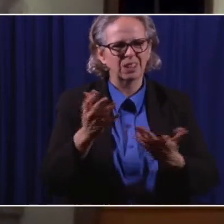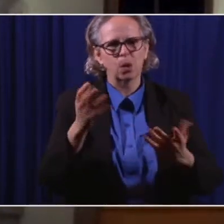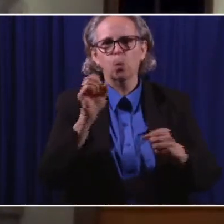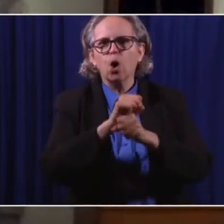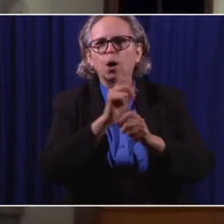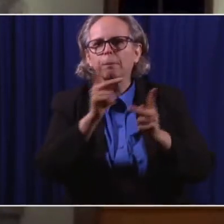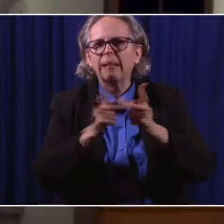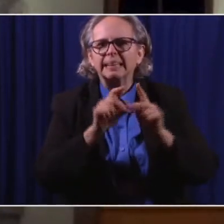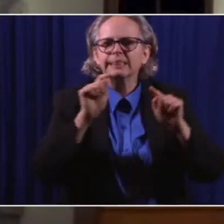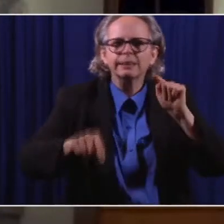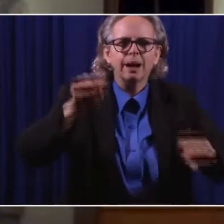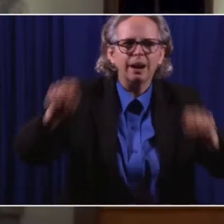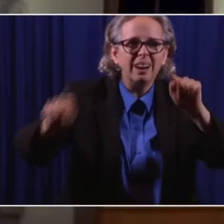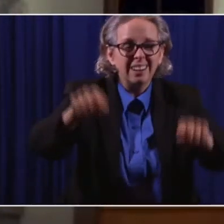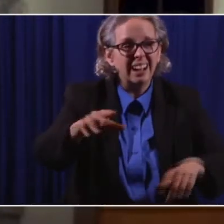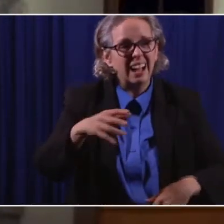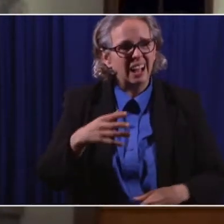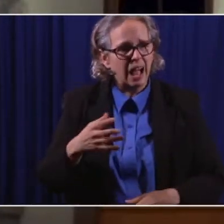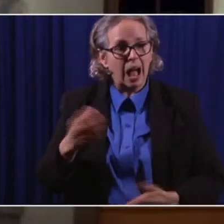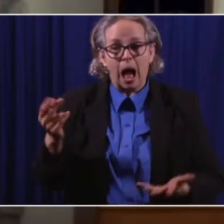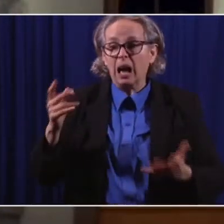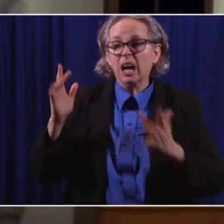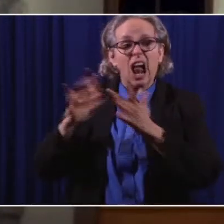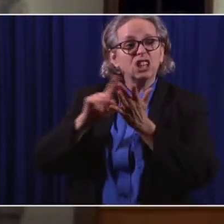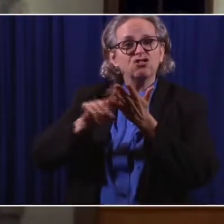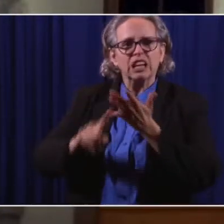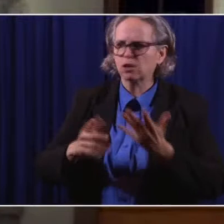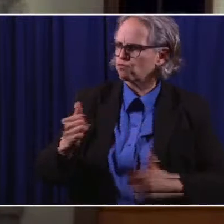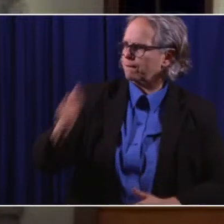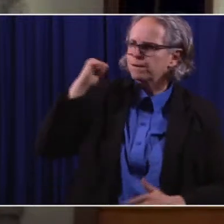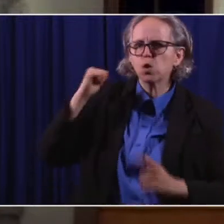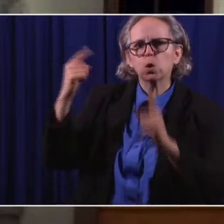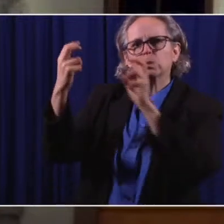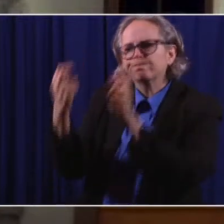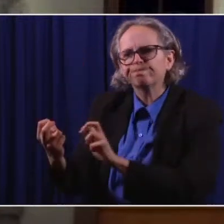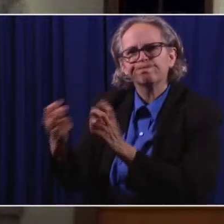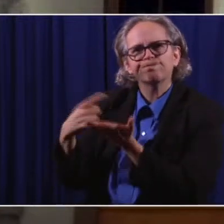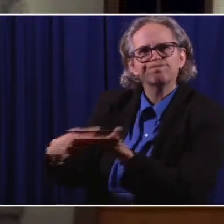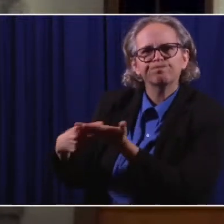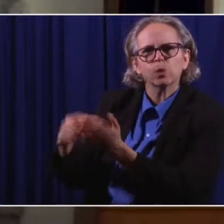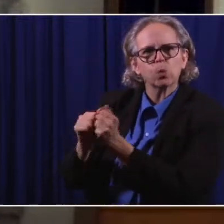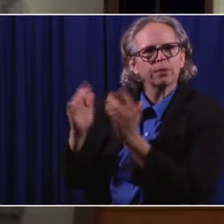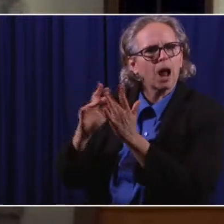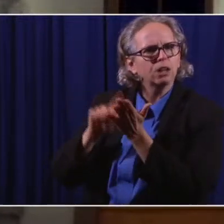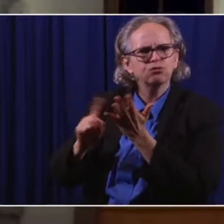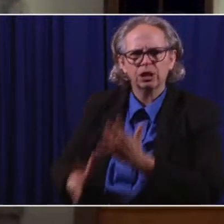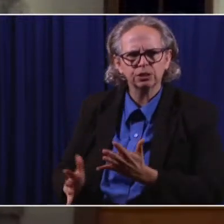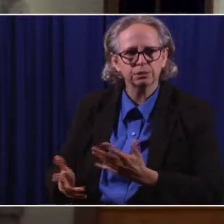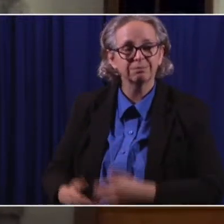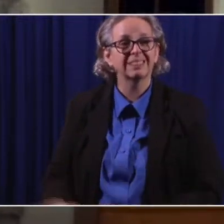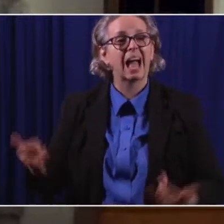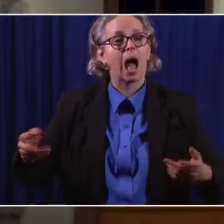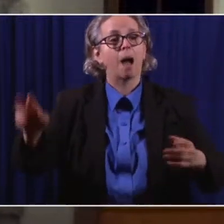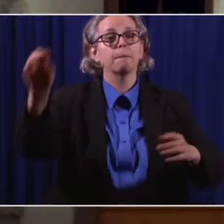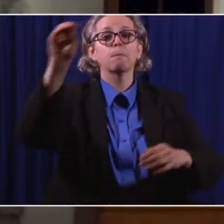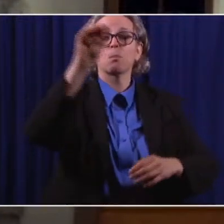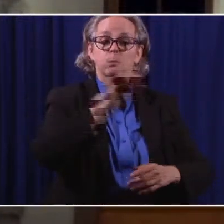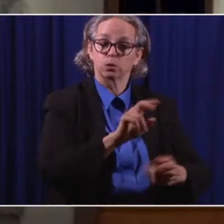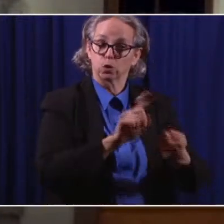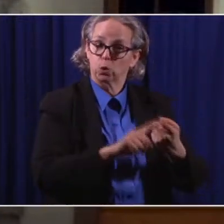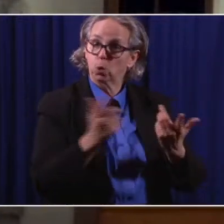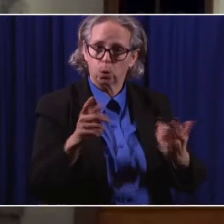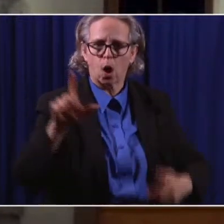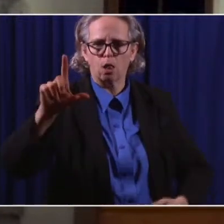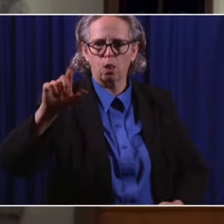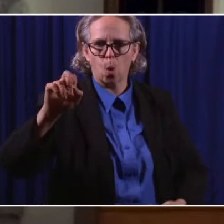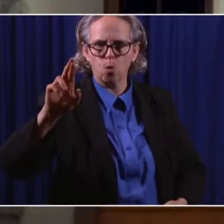contact tracing. Let's go to Lorain County. Again, their incidence is 66 cases per 100,000. Again, not